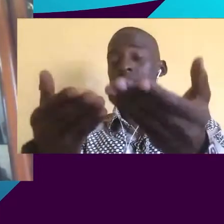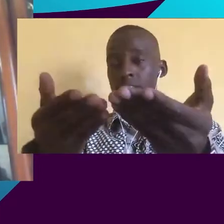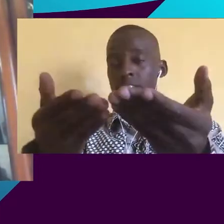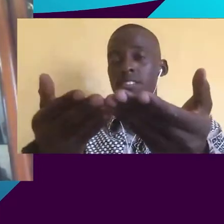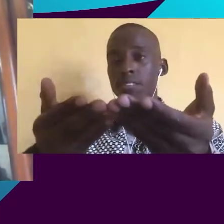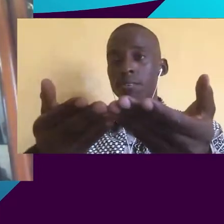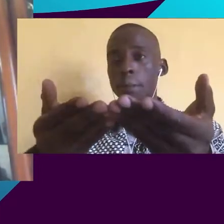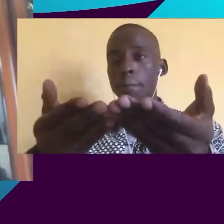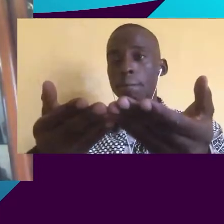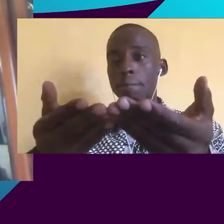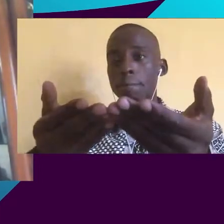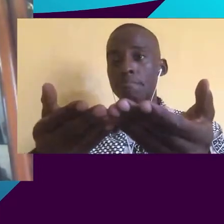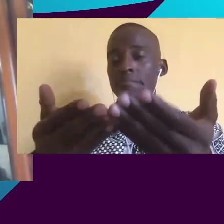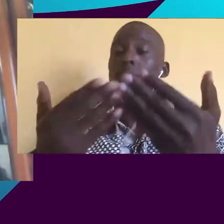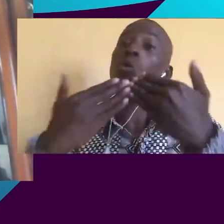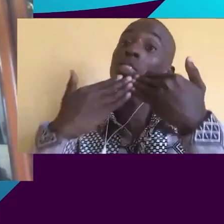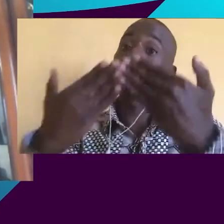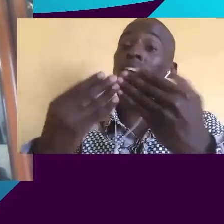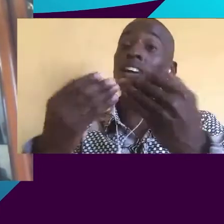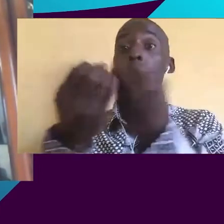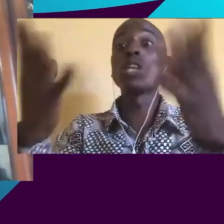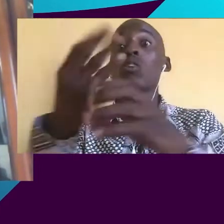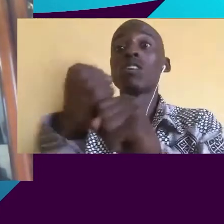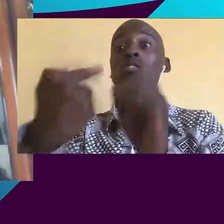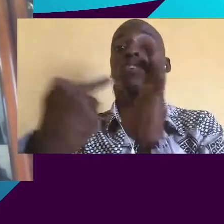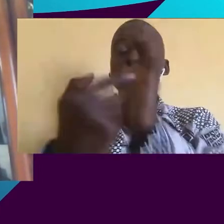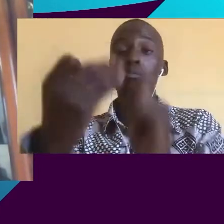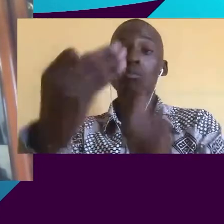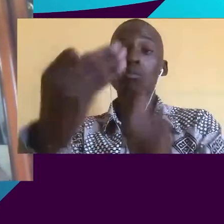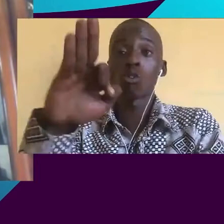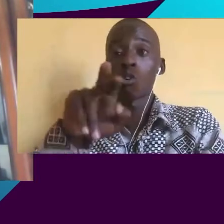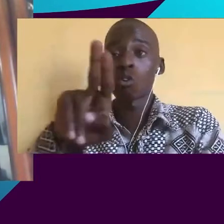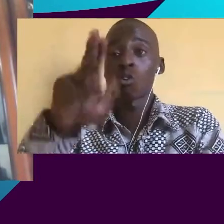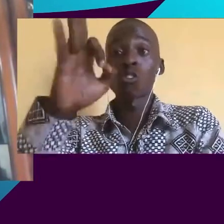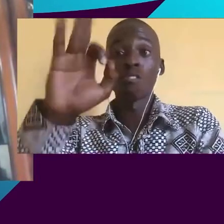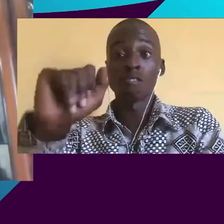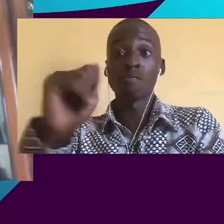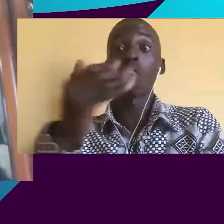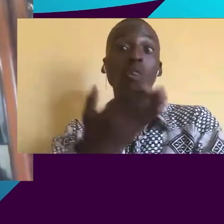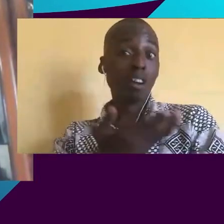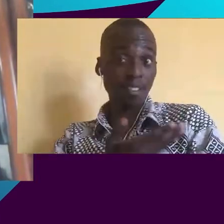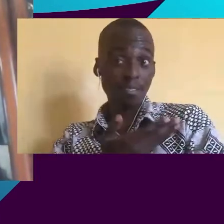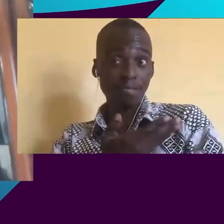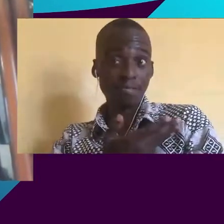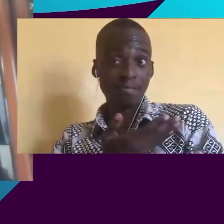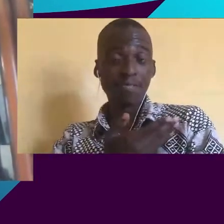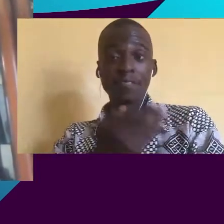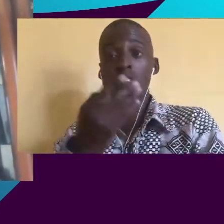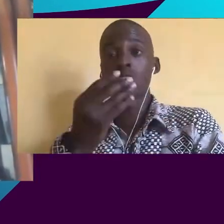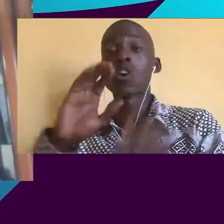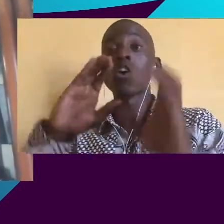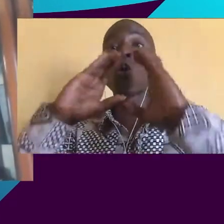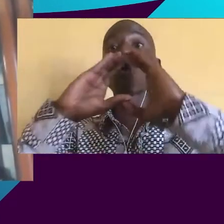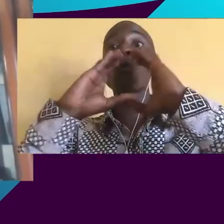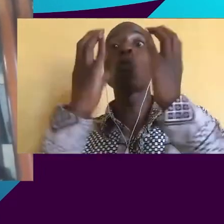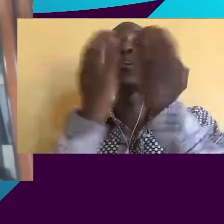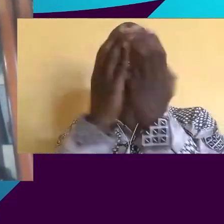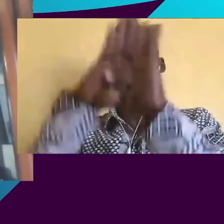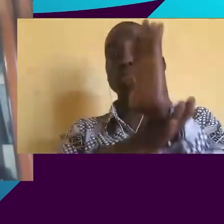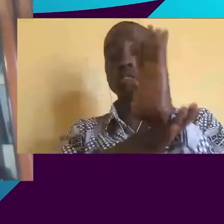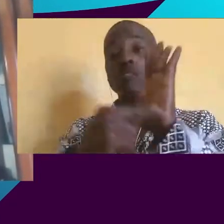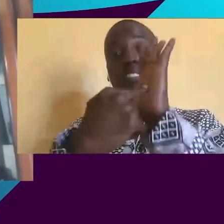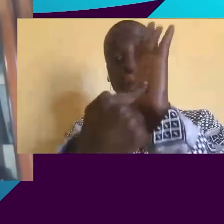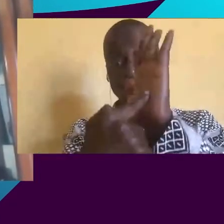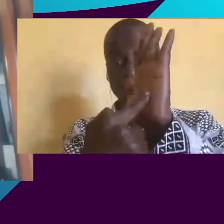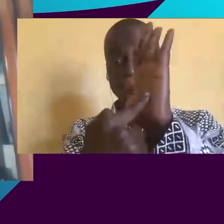of the associations, including FUFA, we have what I would call holistic programs. Like they've said, they want to train